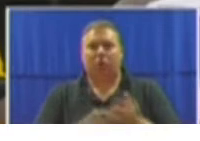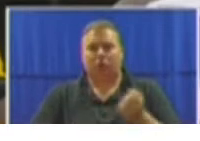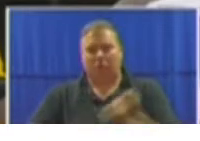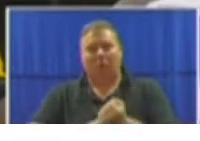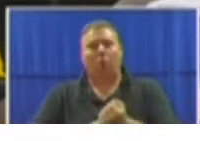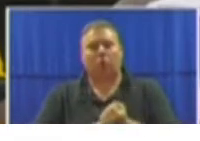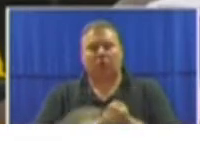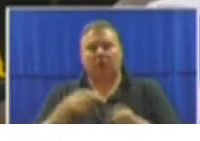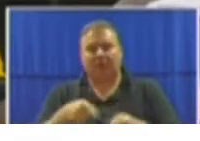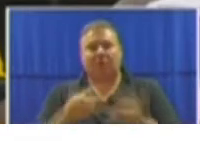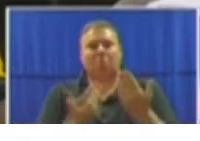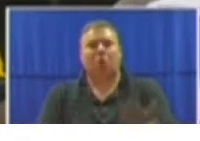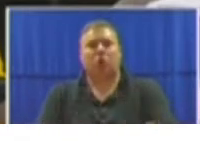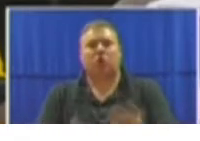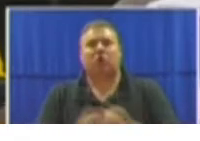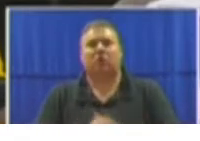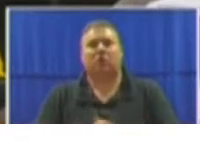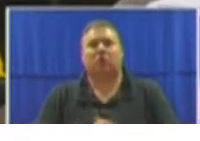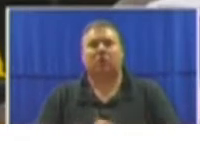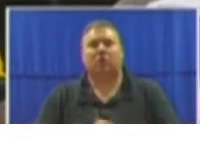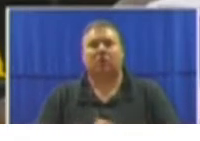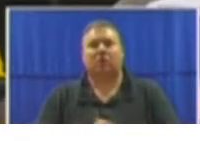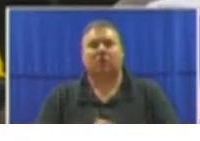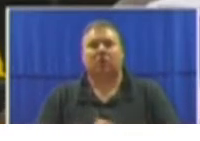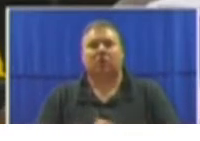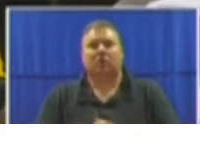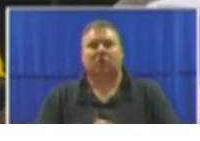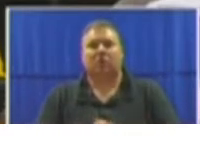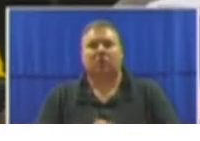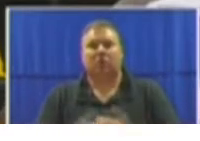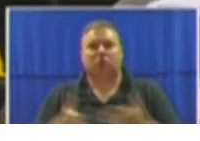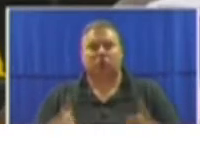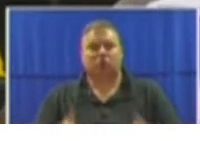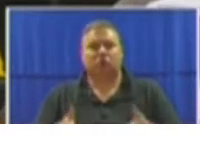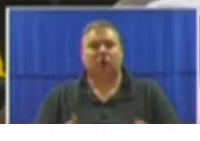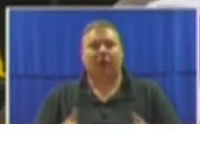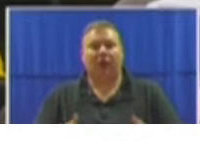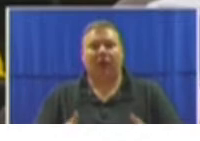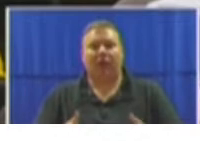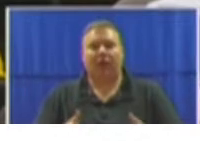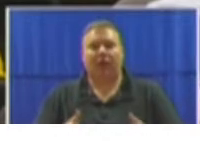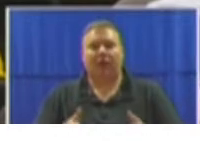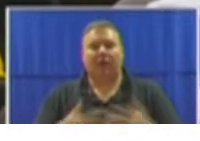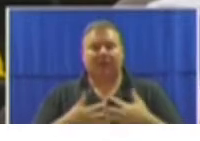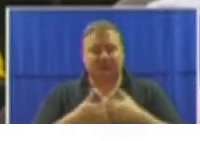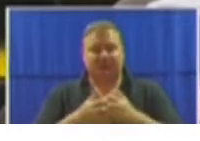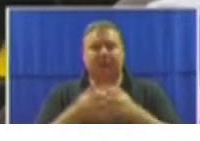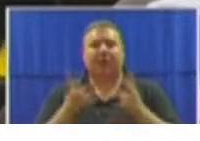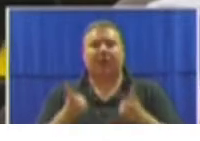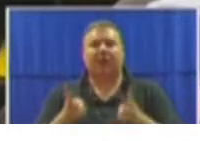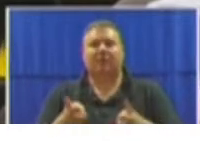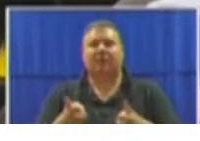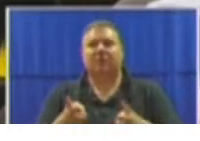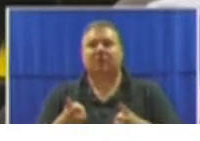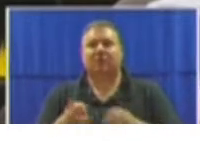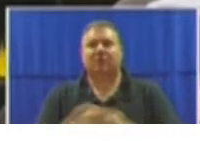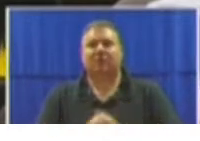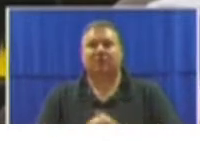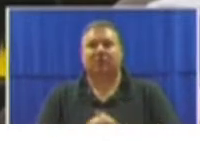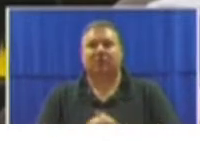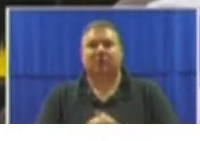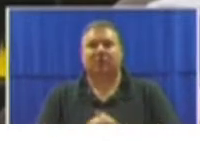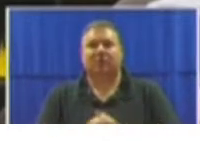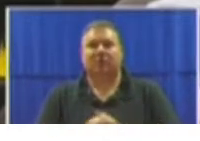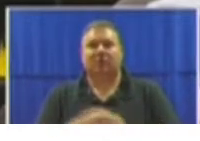this motion. Today is about restoring the most sacred and fundamental tenet of any